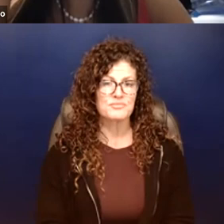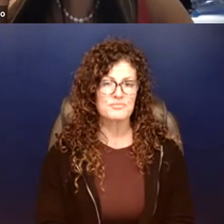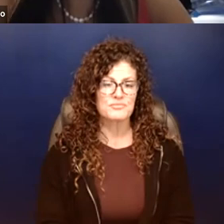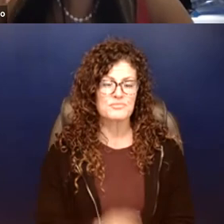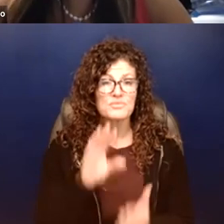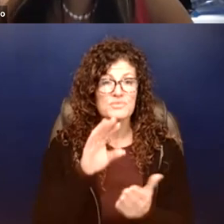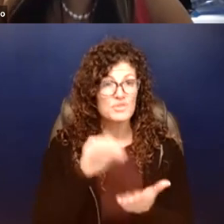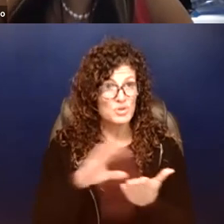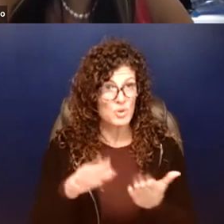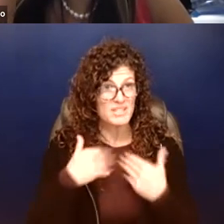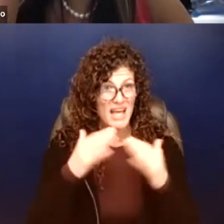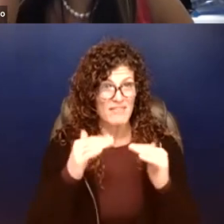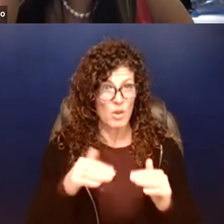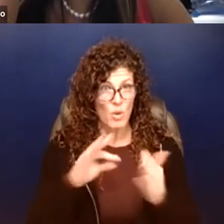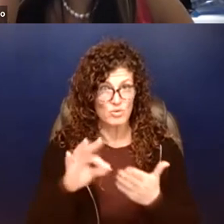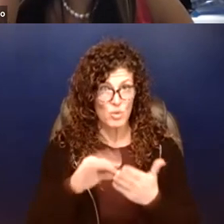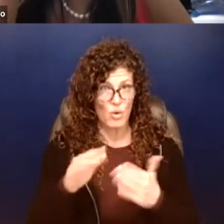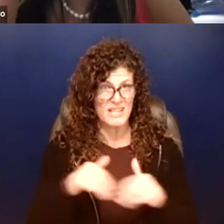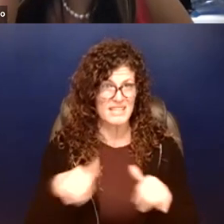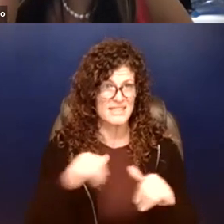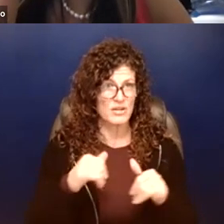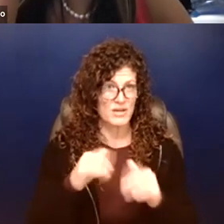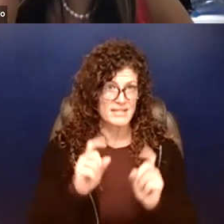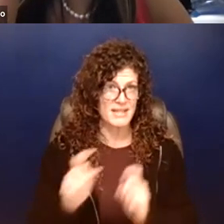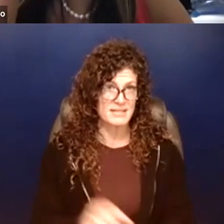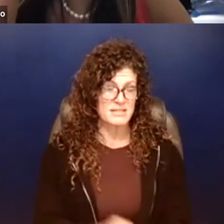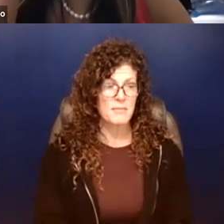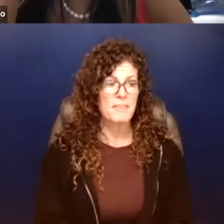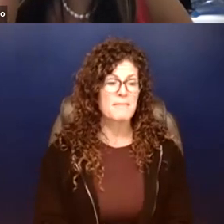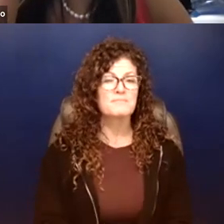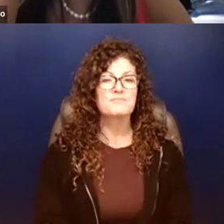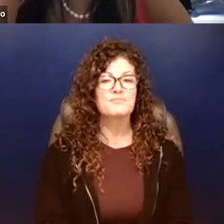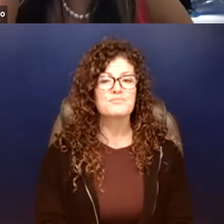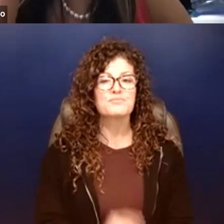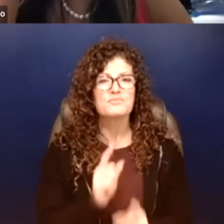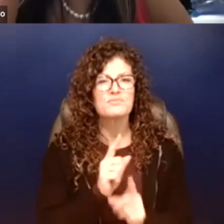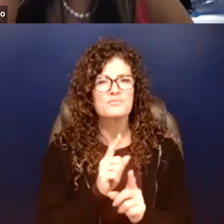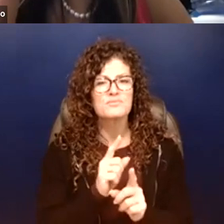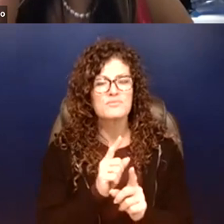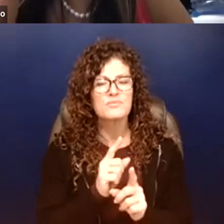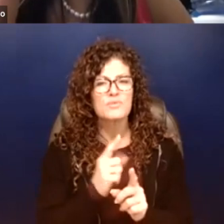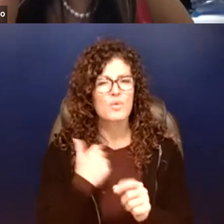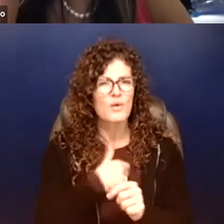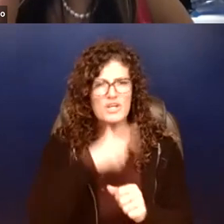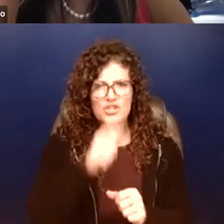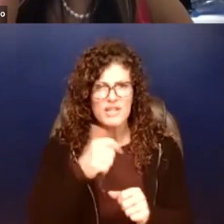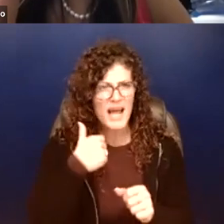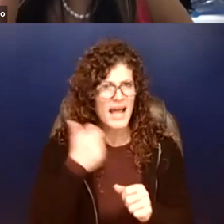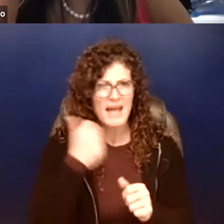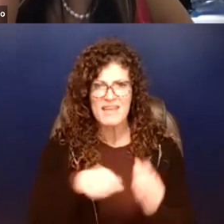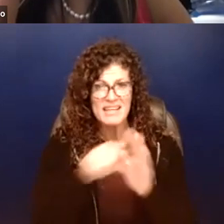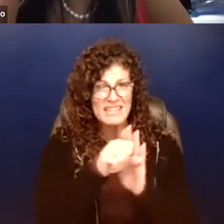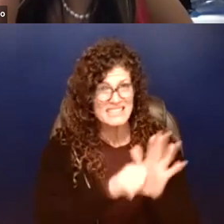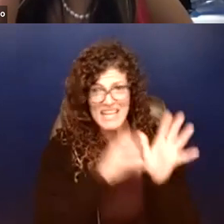low scores on standardized tests. In addition, no state takeover, including of any school in Boston, has been